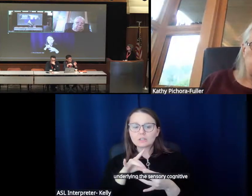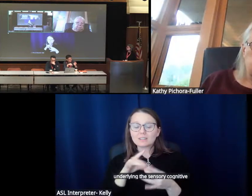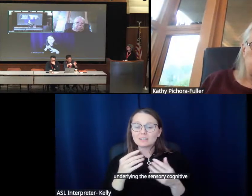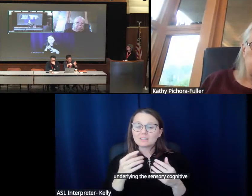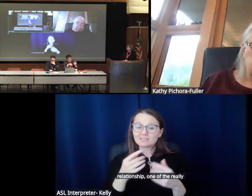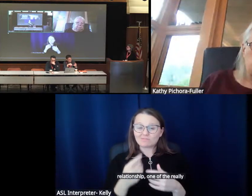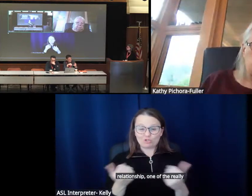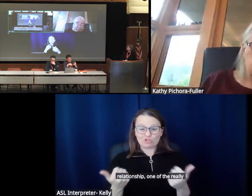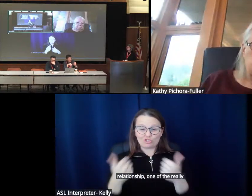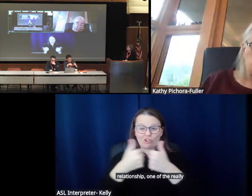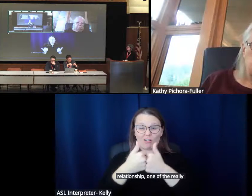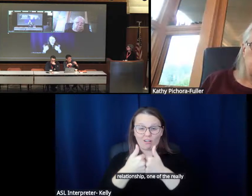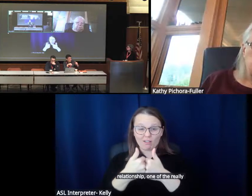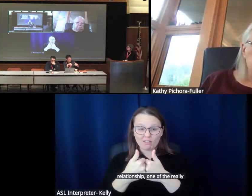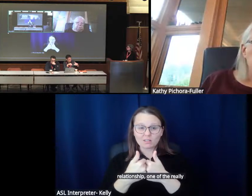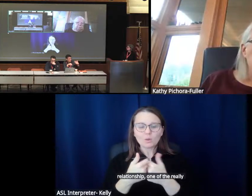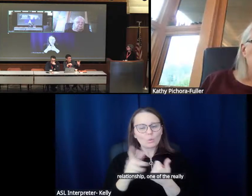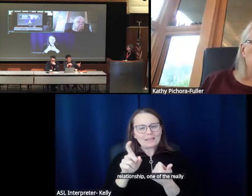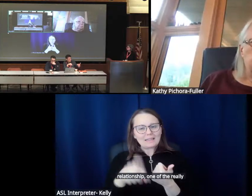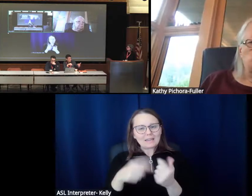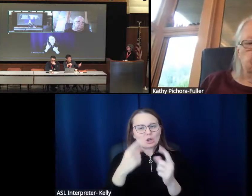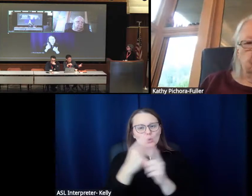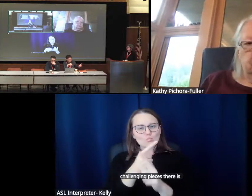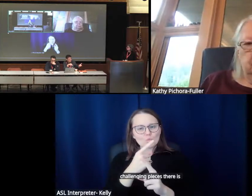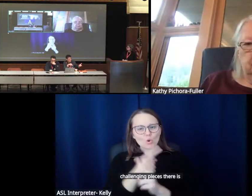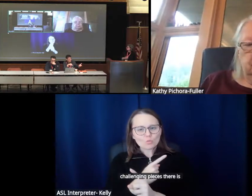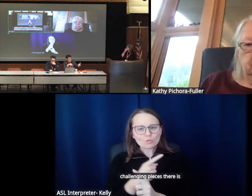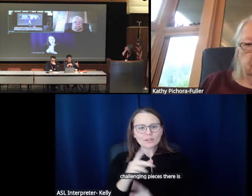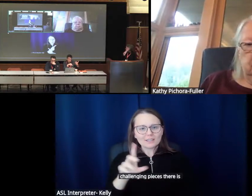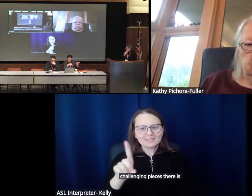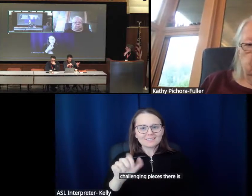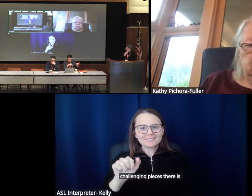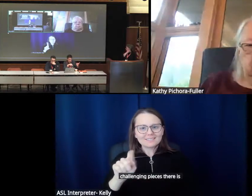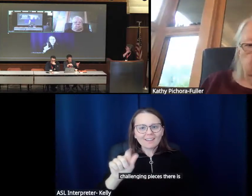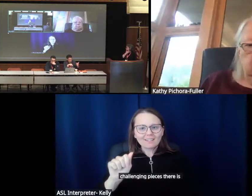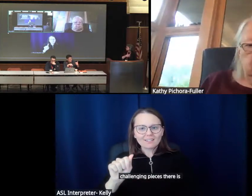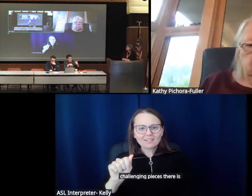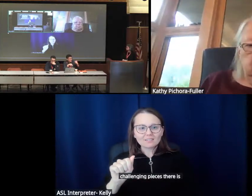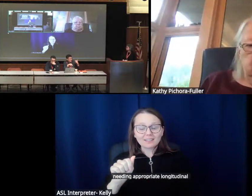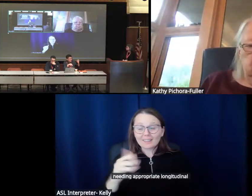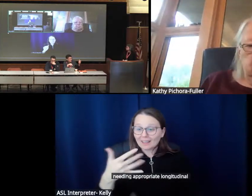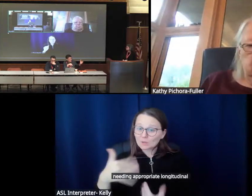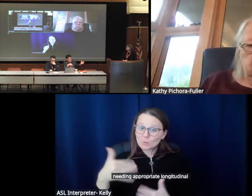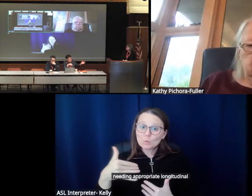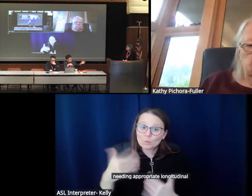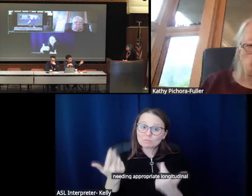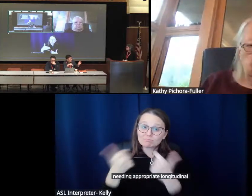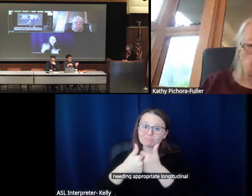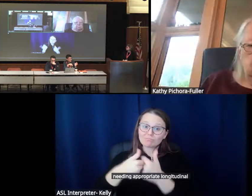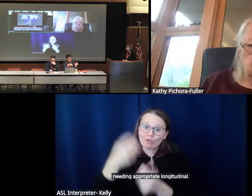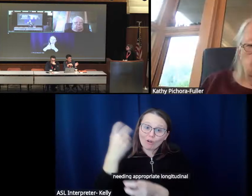pieces there is needing appropriate longitudinal data, which is hard to come by, to really be able to suss out